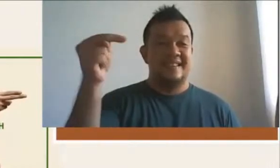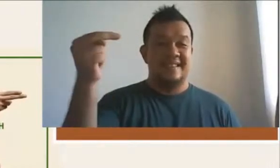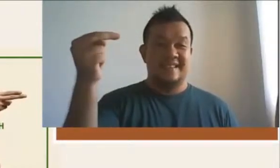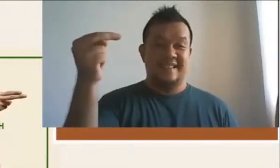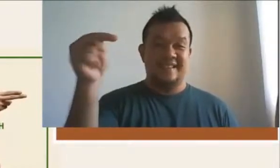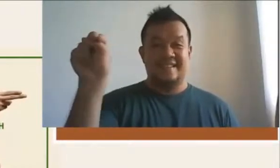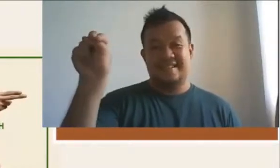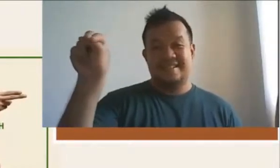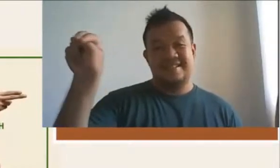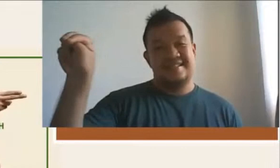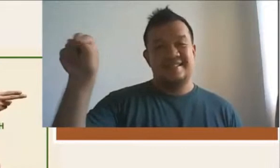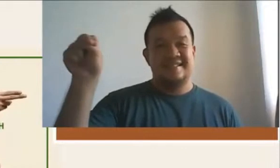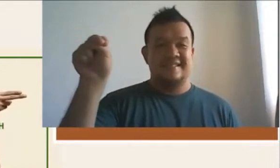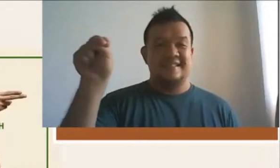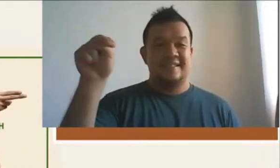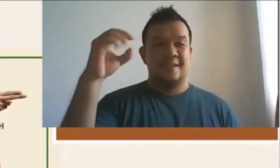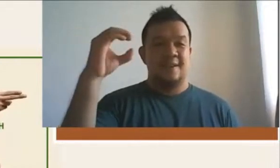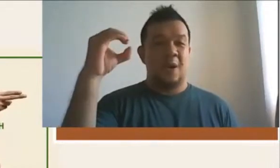P.